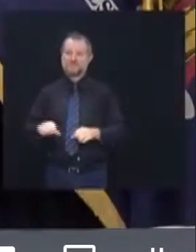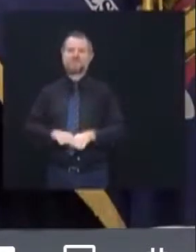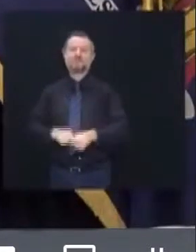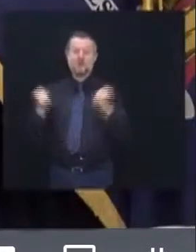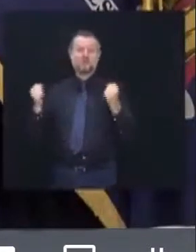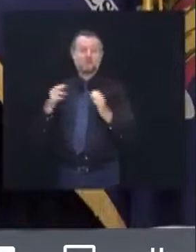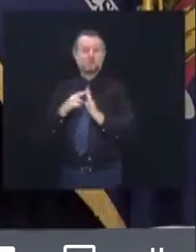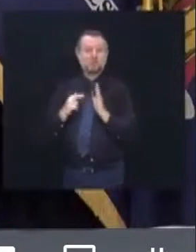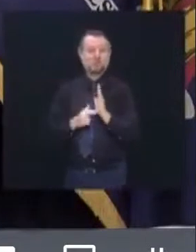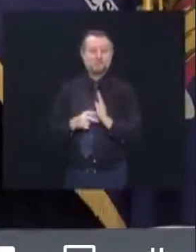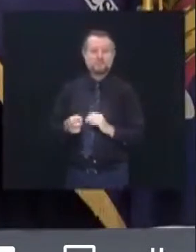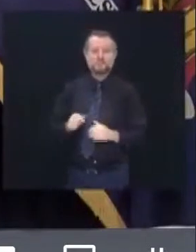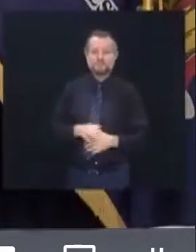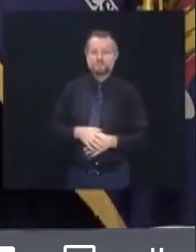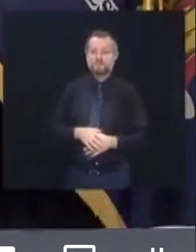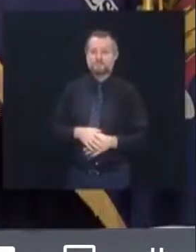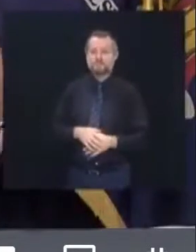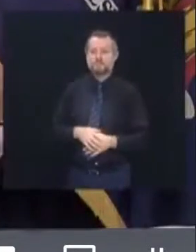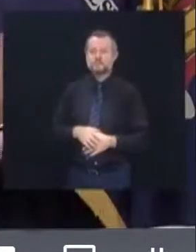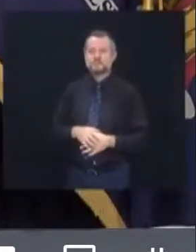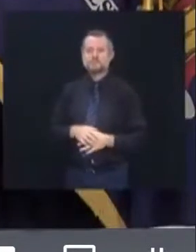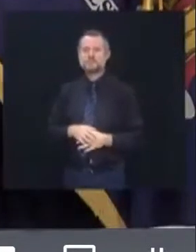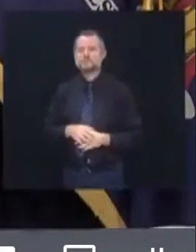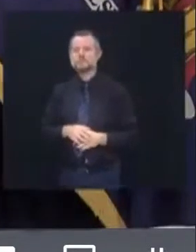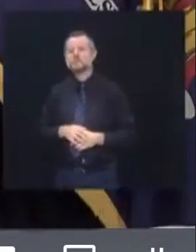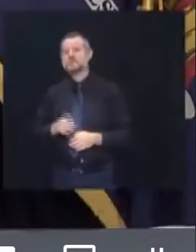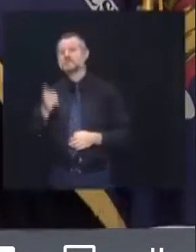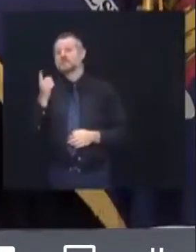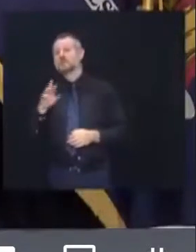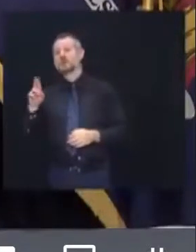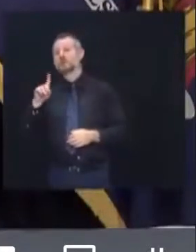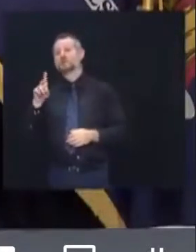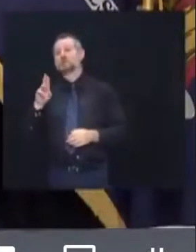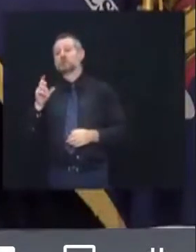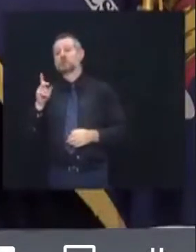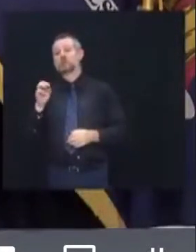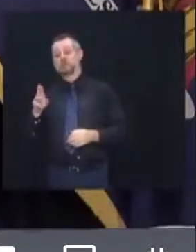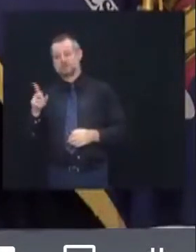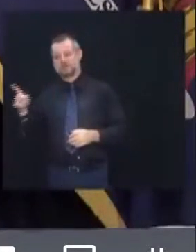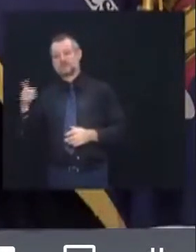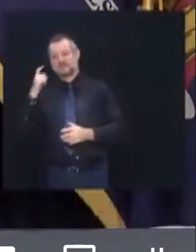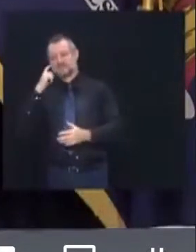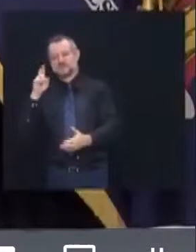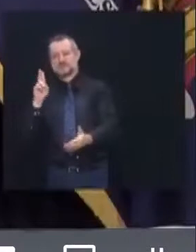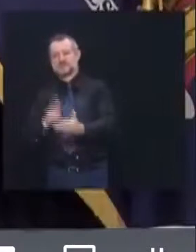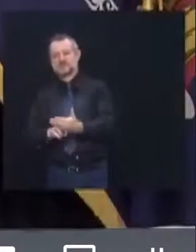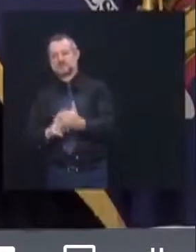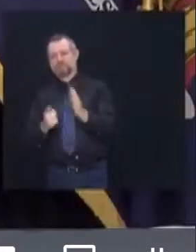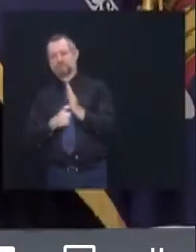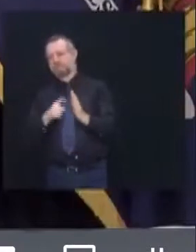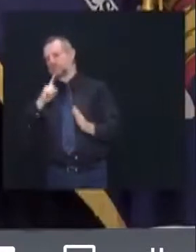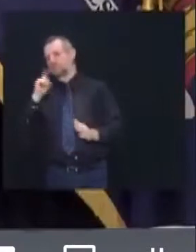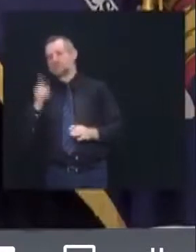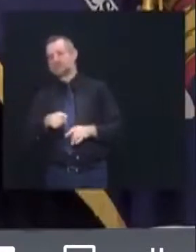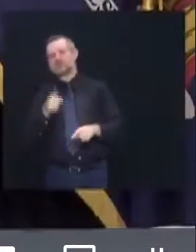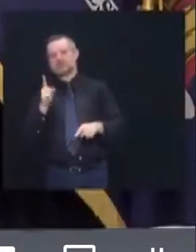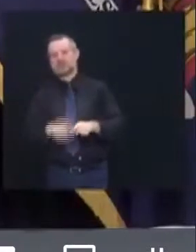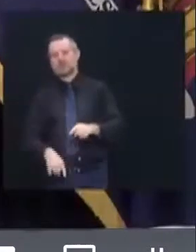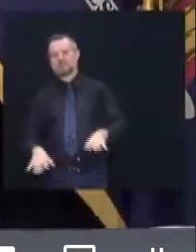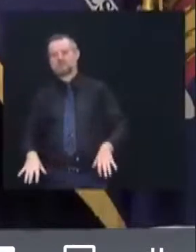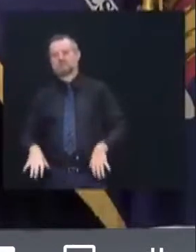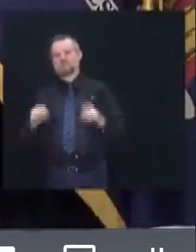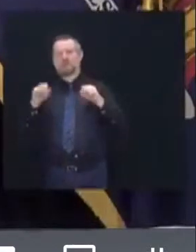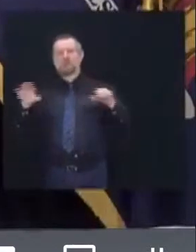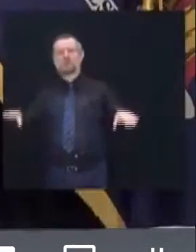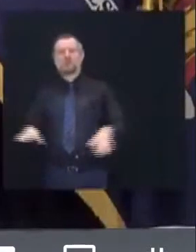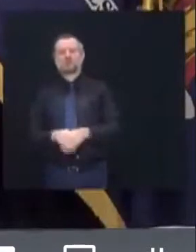rules. And Dr. Zucker signed an order saying you can't have a wedding